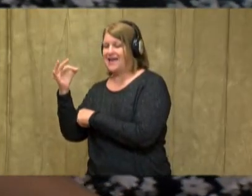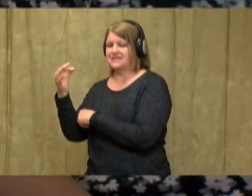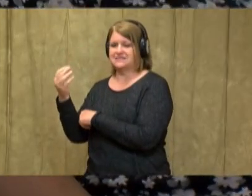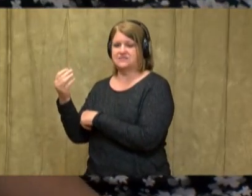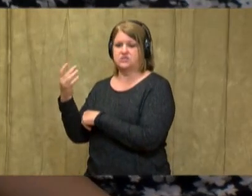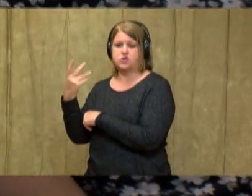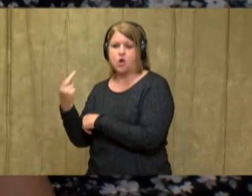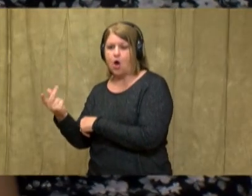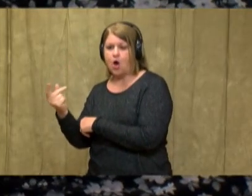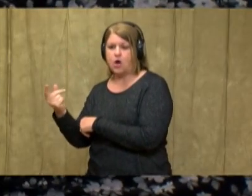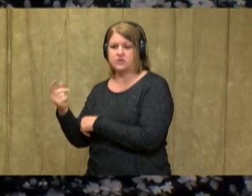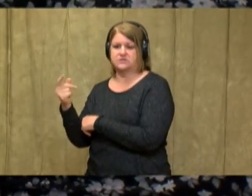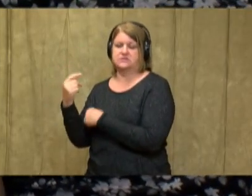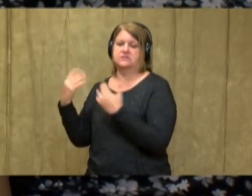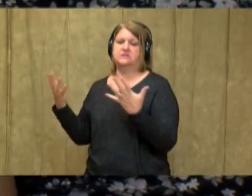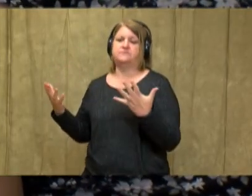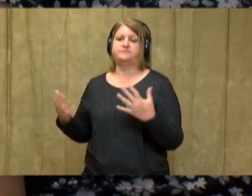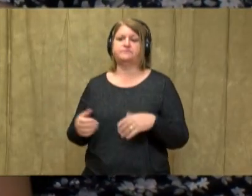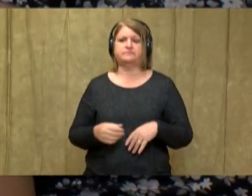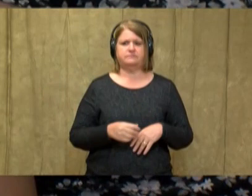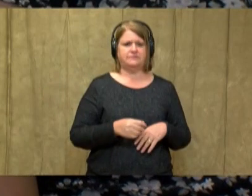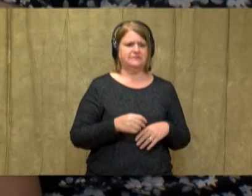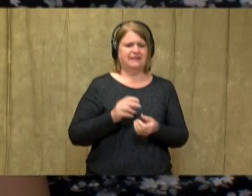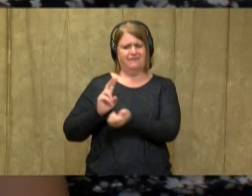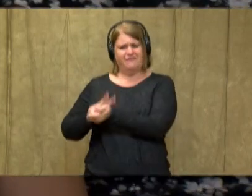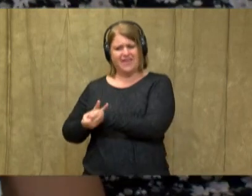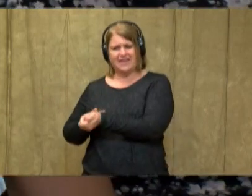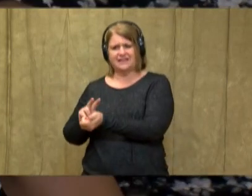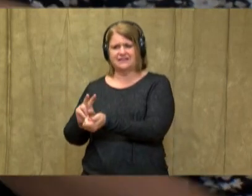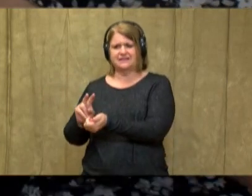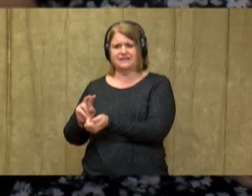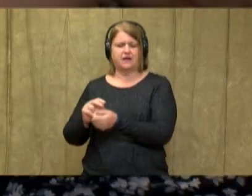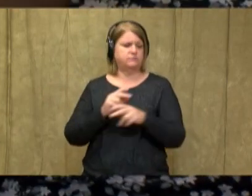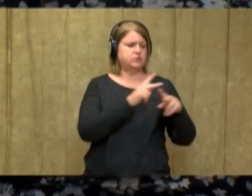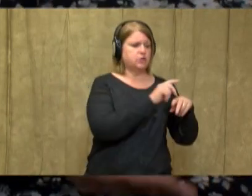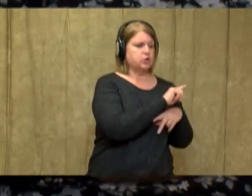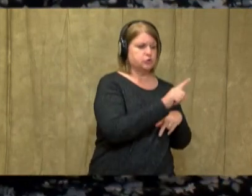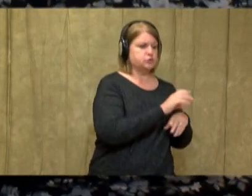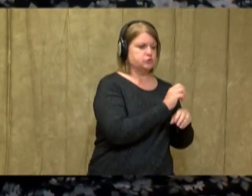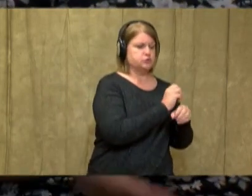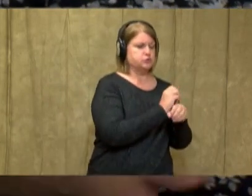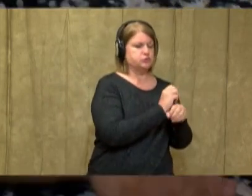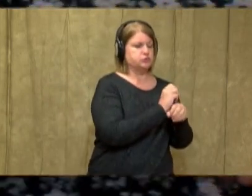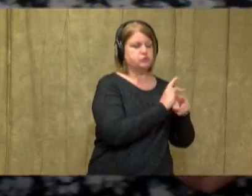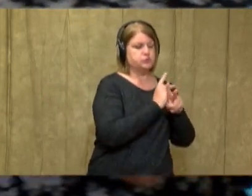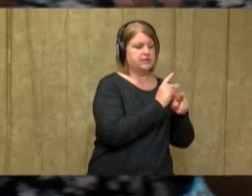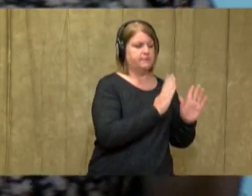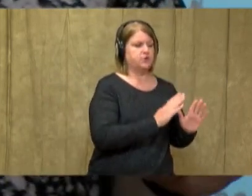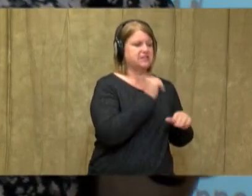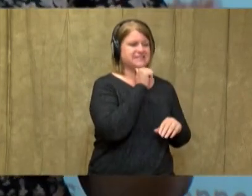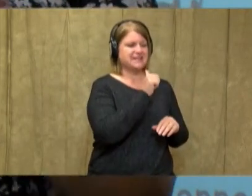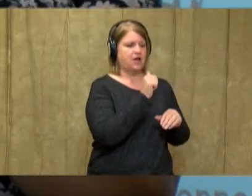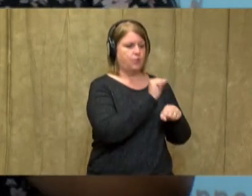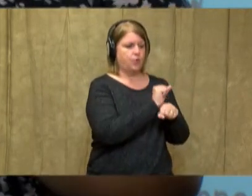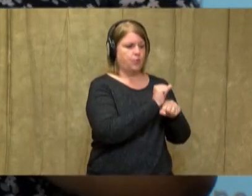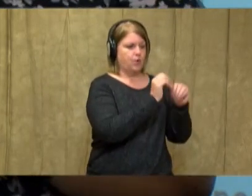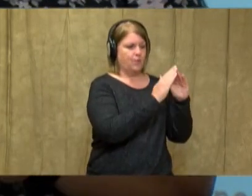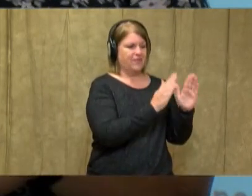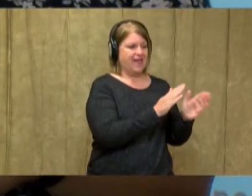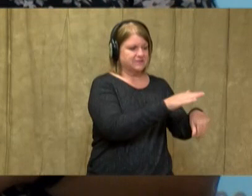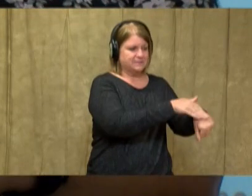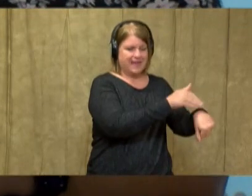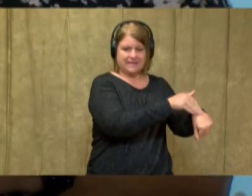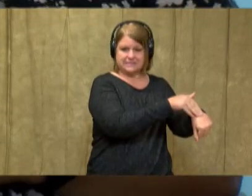But a veterinarian doesn't work with house pets. I'm sorry, a zookeeper doesn't work with house pets. So those are the ways that we